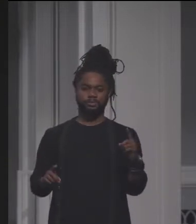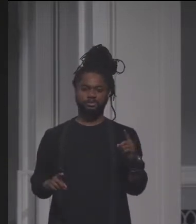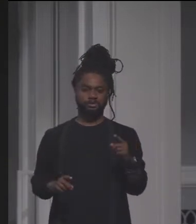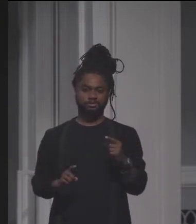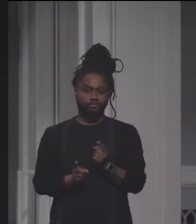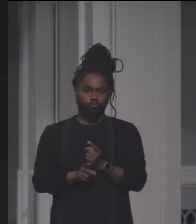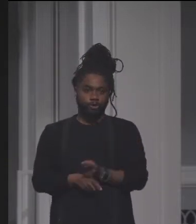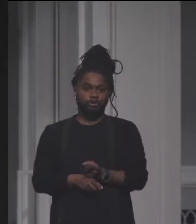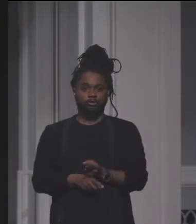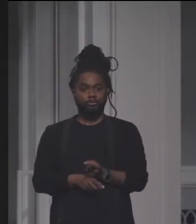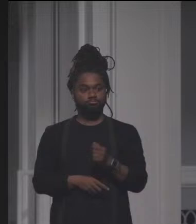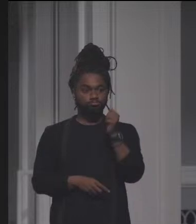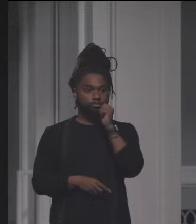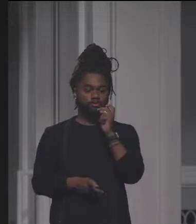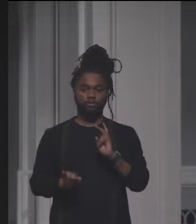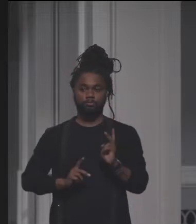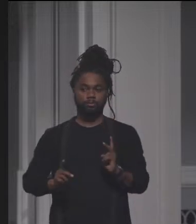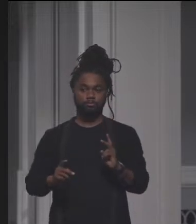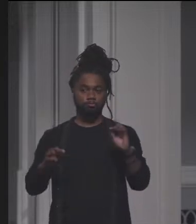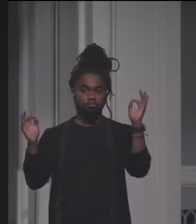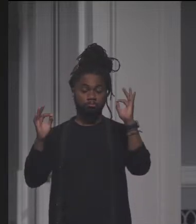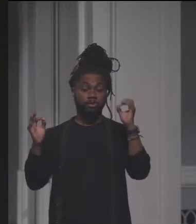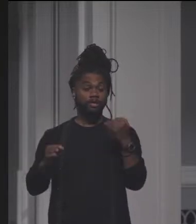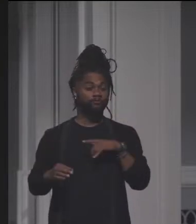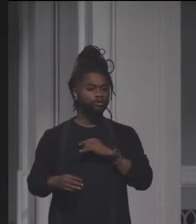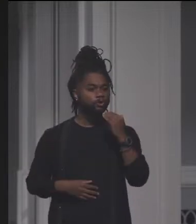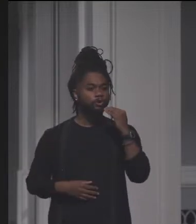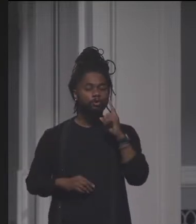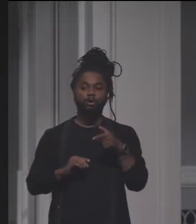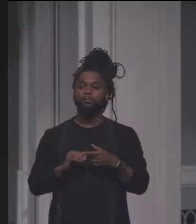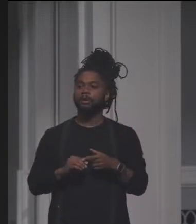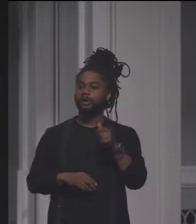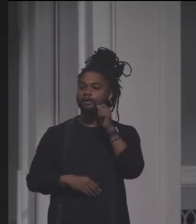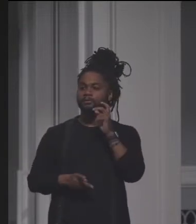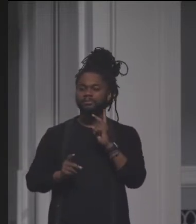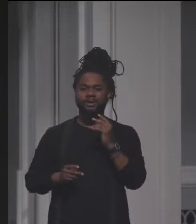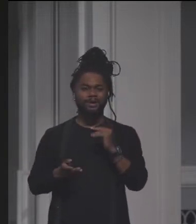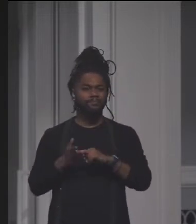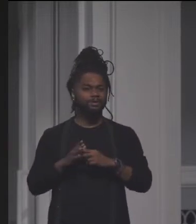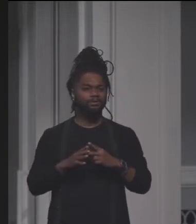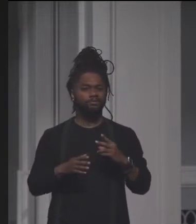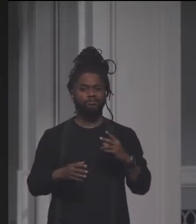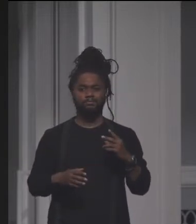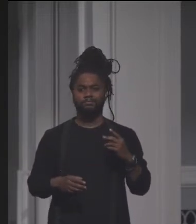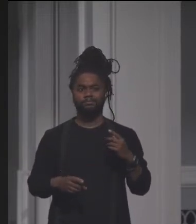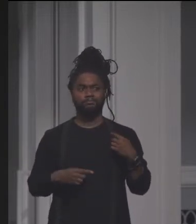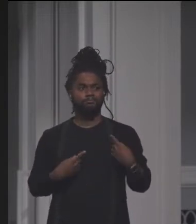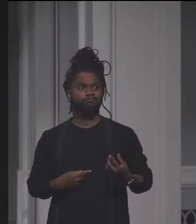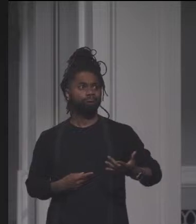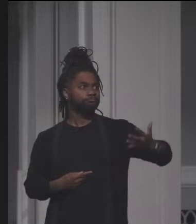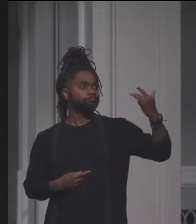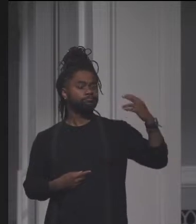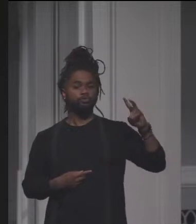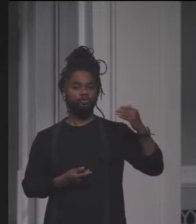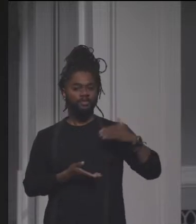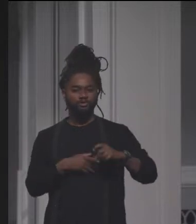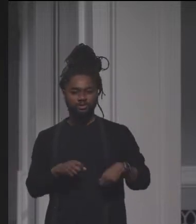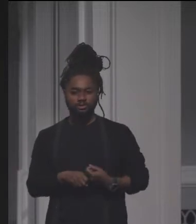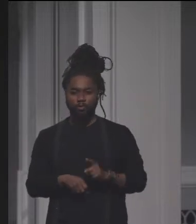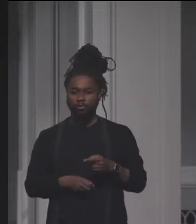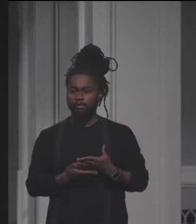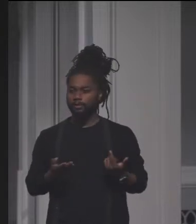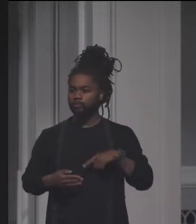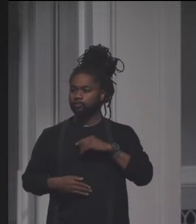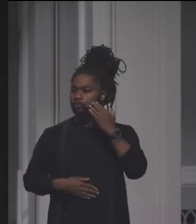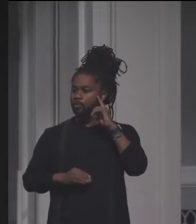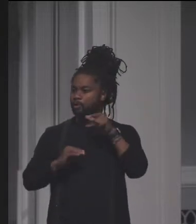people. And if we know about ordinary people, and I'm talking now the last 2,000 years, generally speaking, the only time we know about ordinary